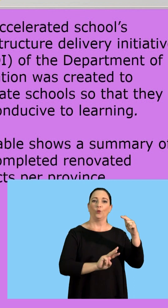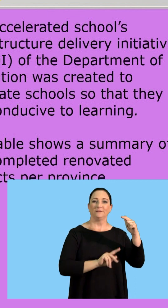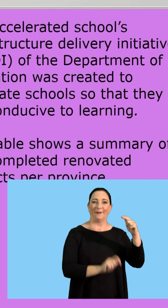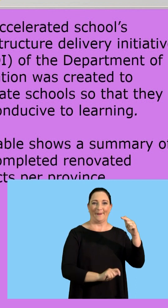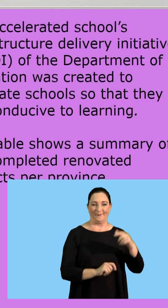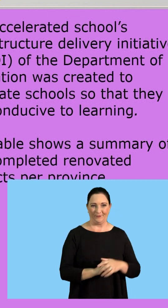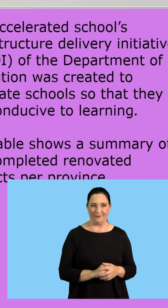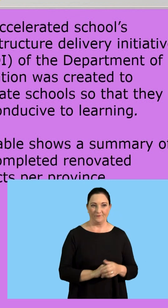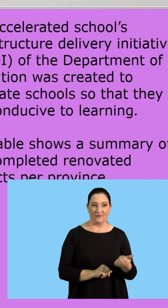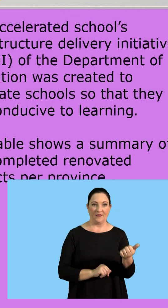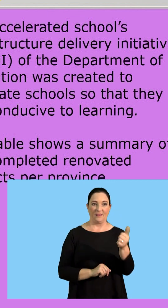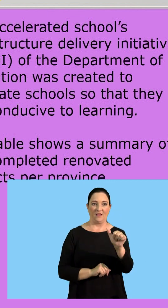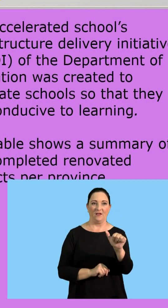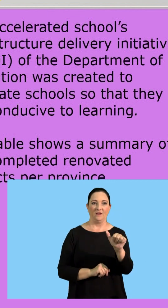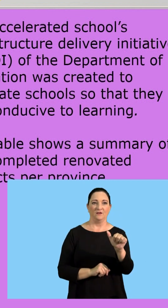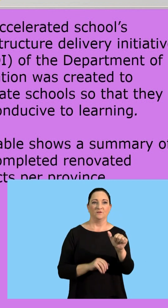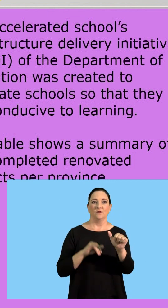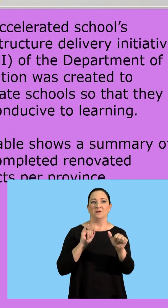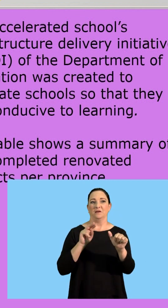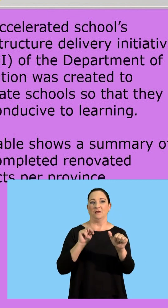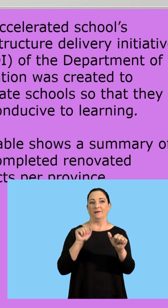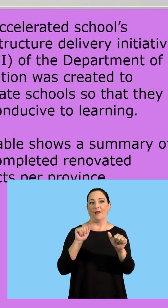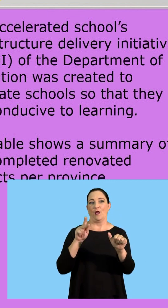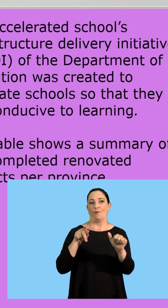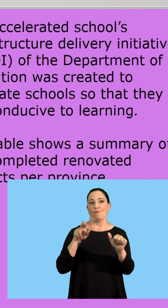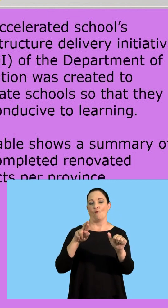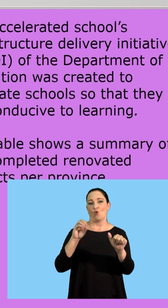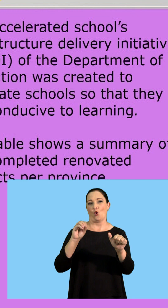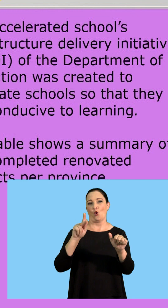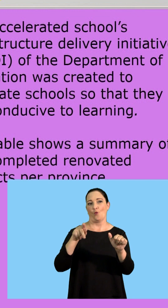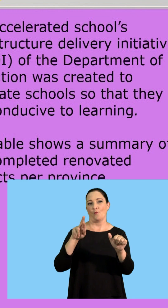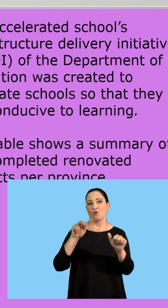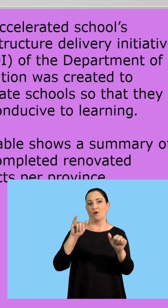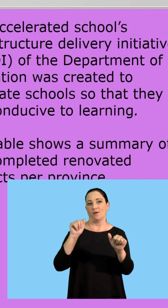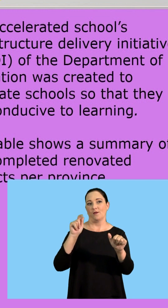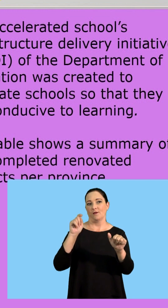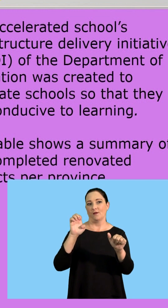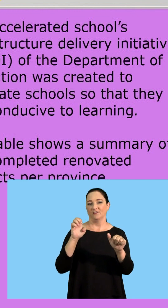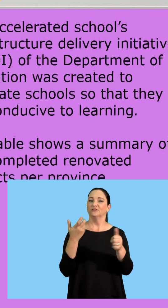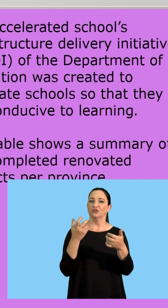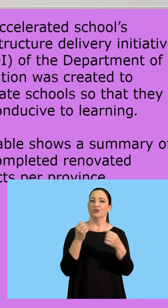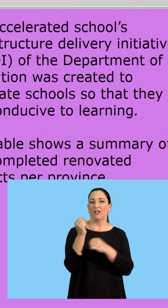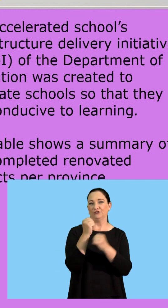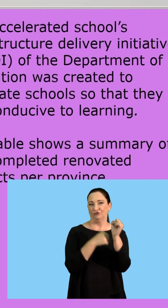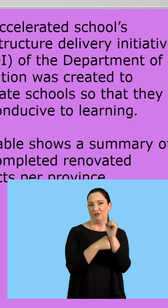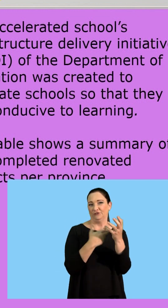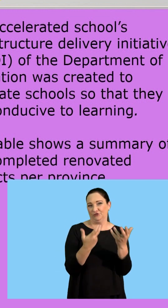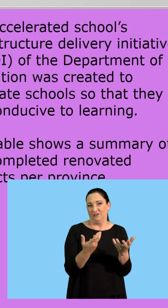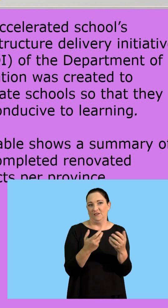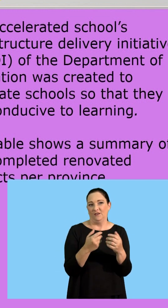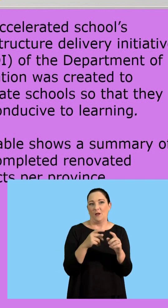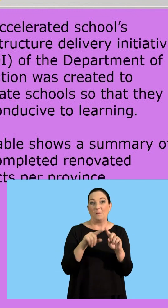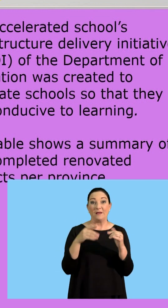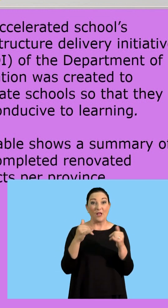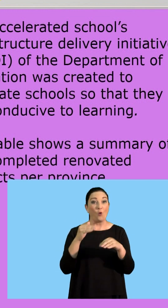Western Cape. Then we have inappropriate structures, right? We have, and this is now, we are referring to the